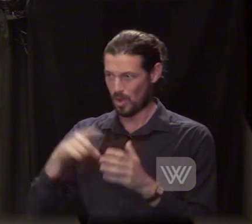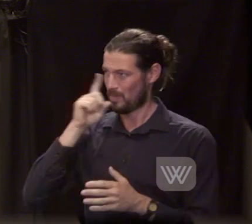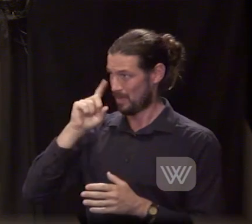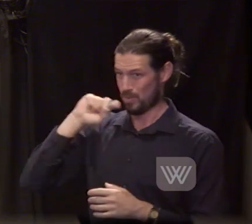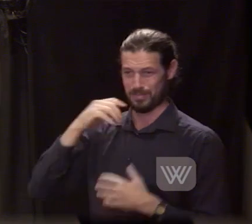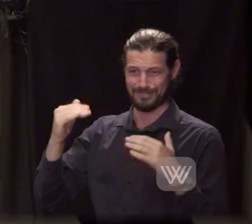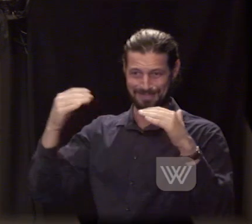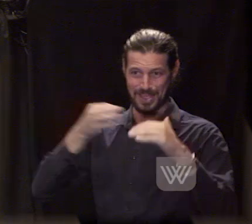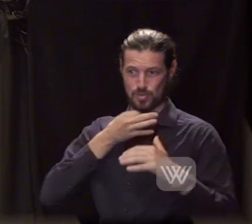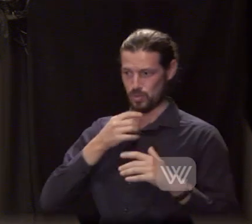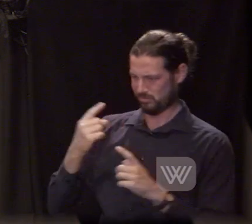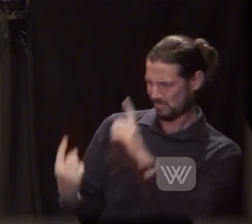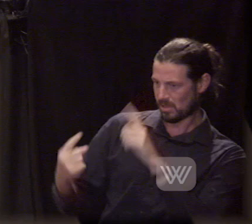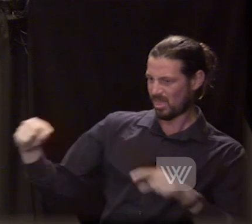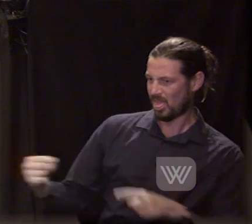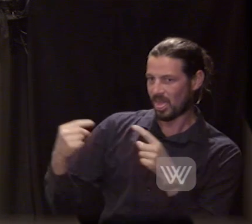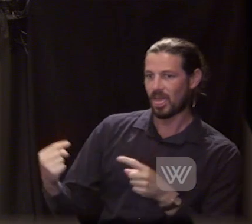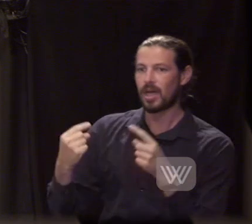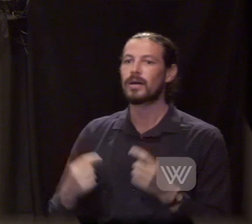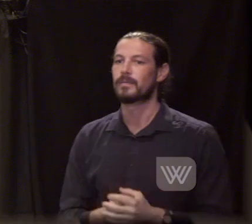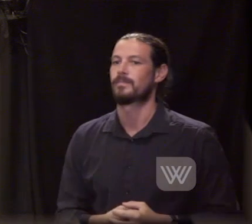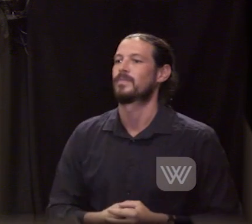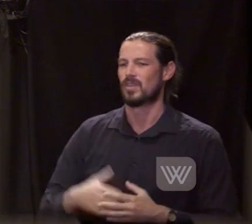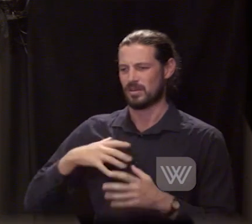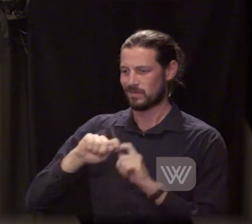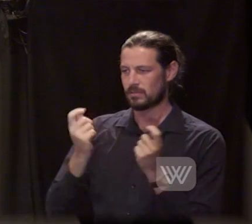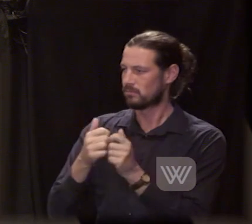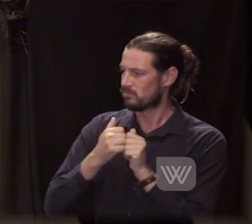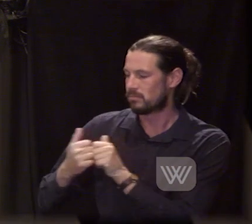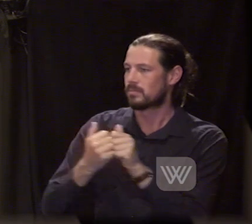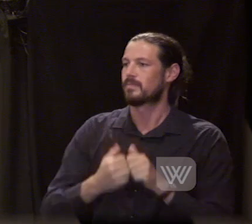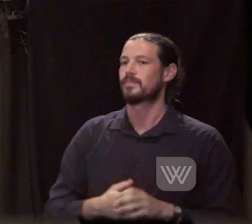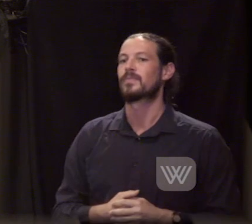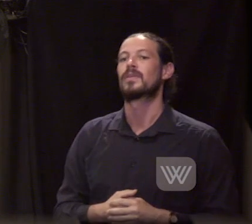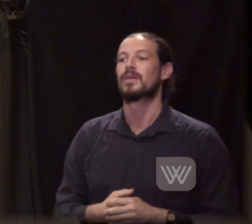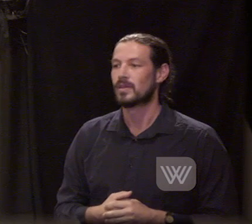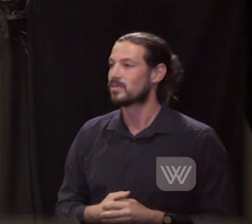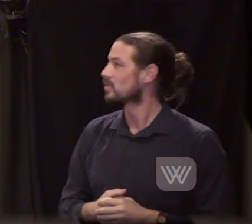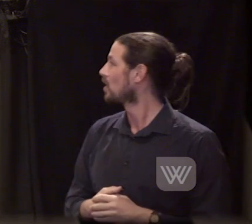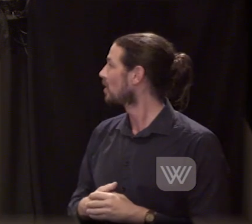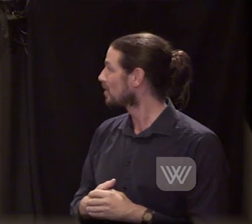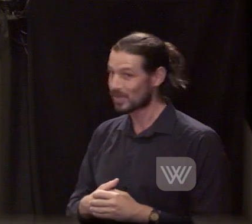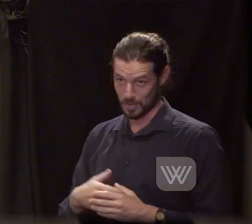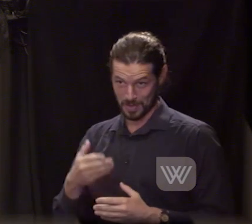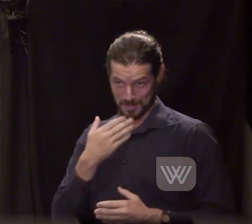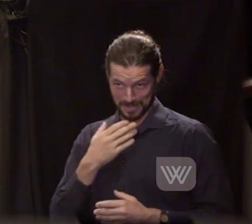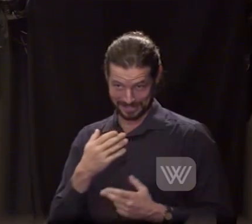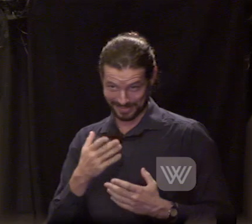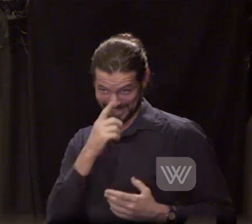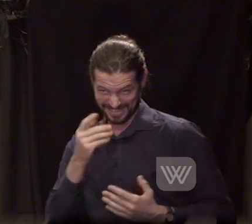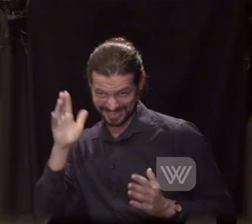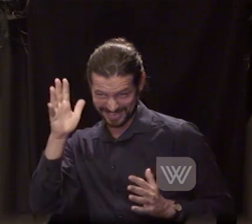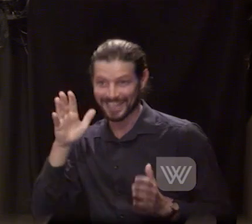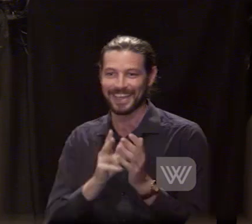the greatest potential for our survival through our combined skills and teamwork. So with that, if I could be cheeky, could I get a second round of applause